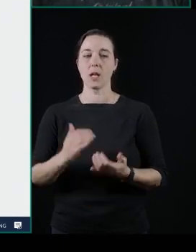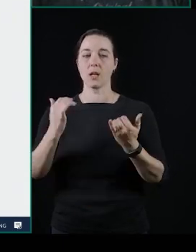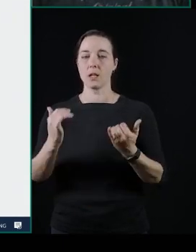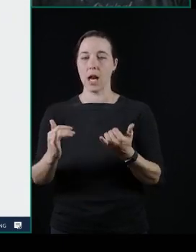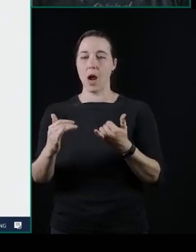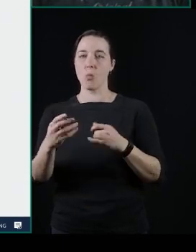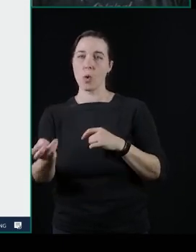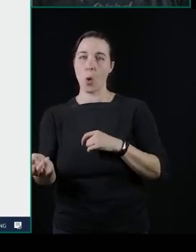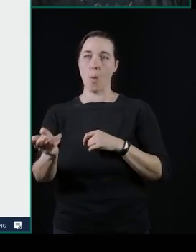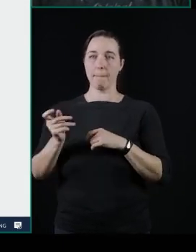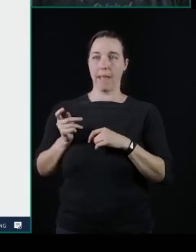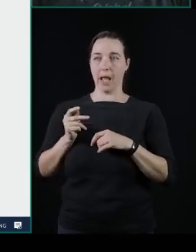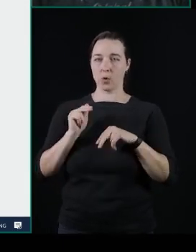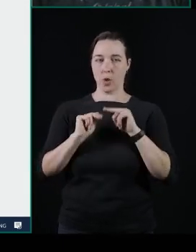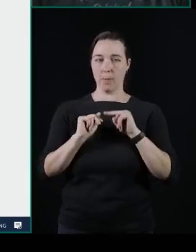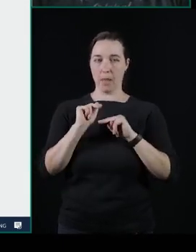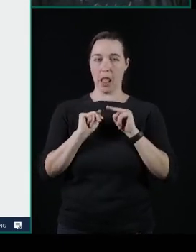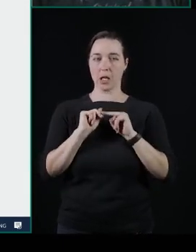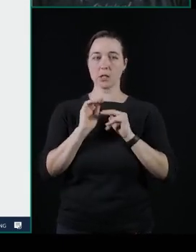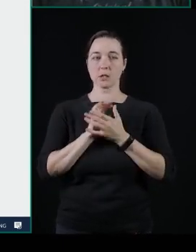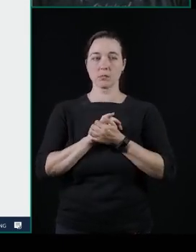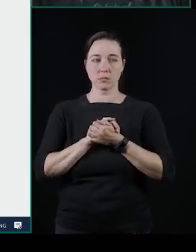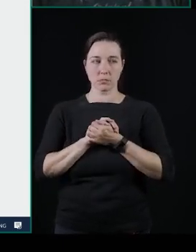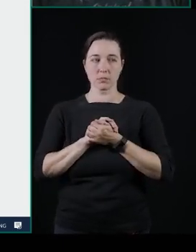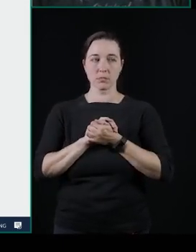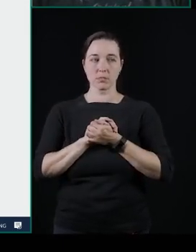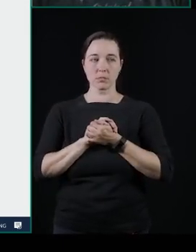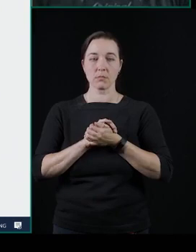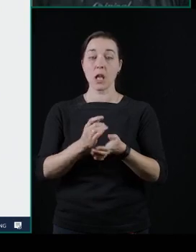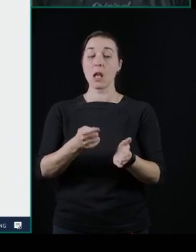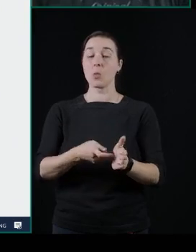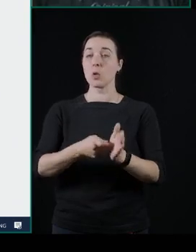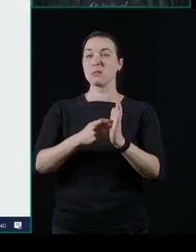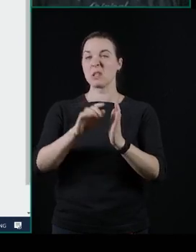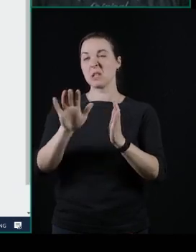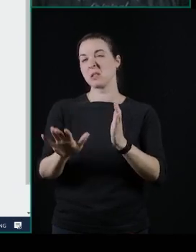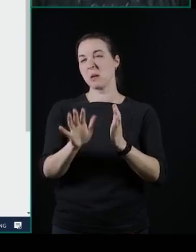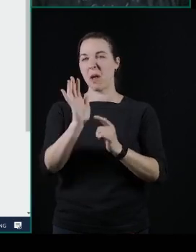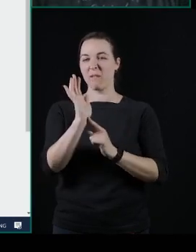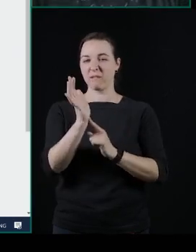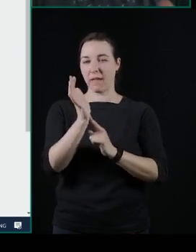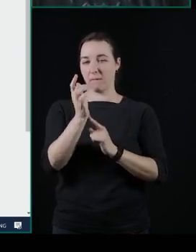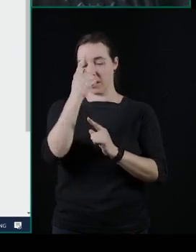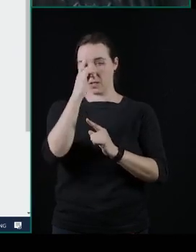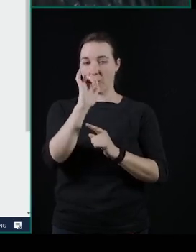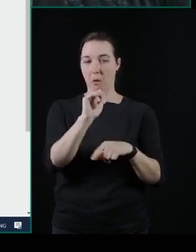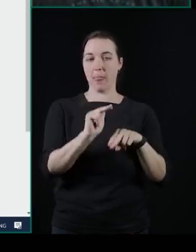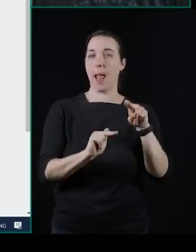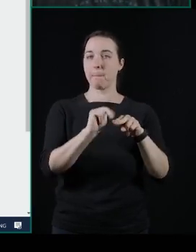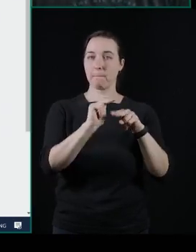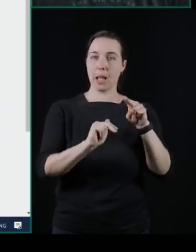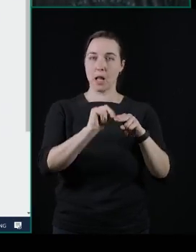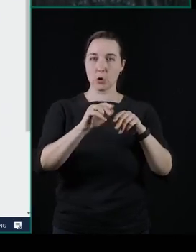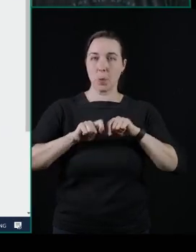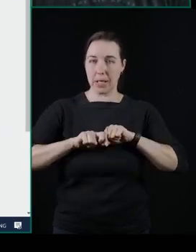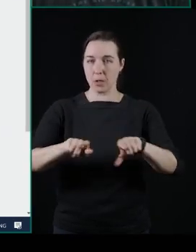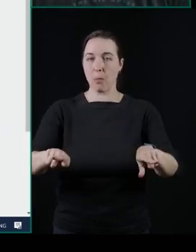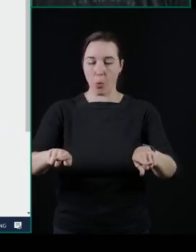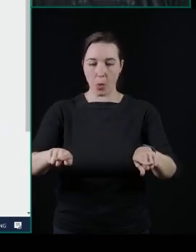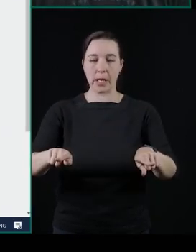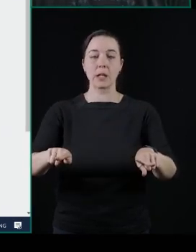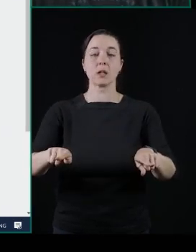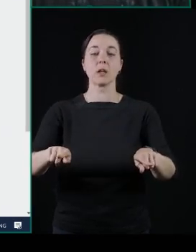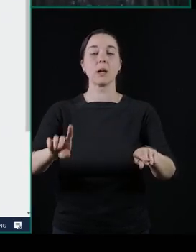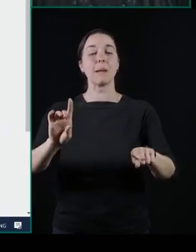So we go back to our builds. It will take about 5 minutes for this build to be